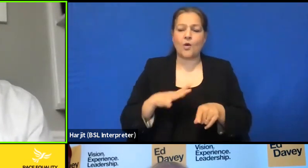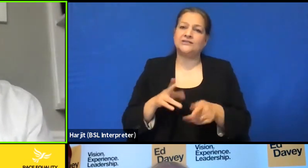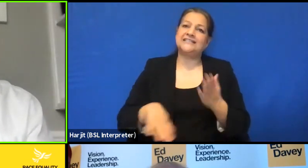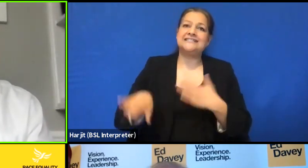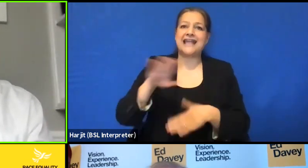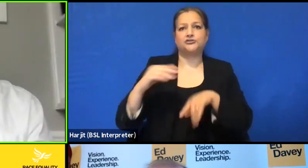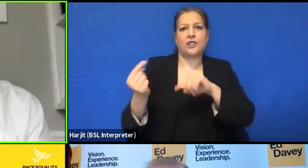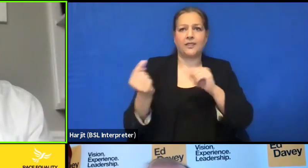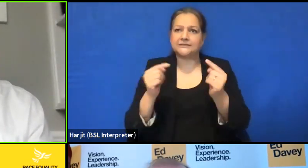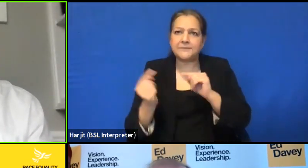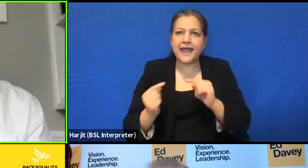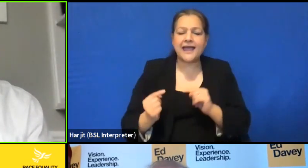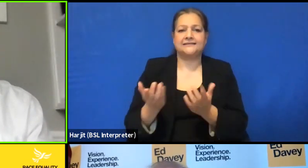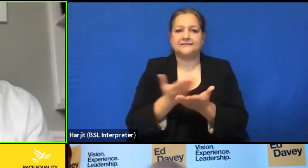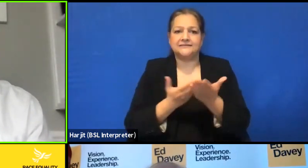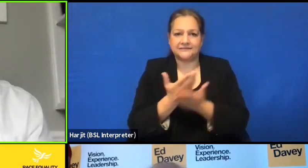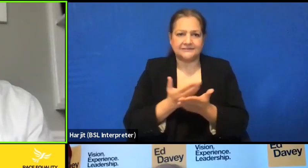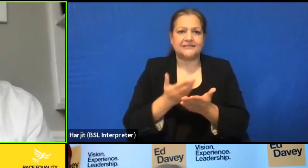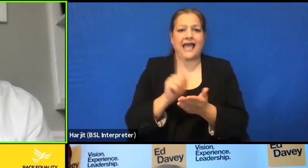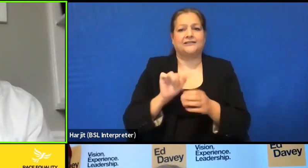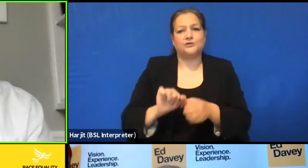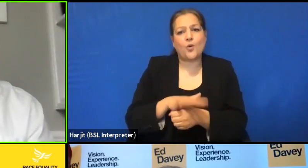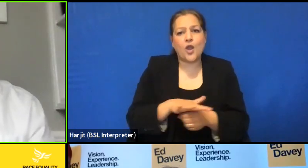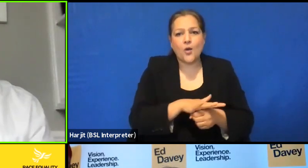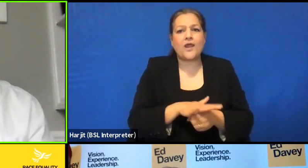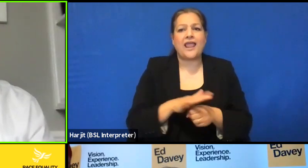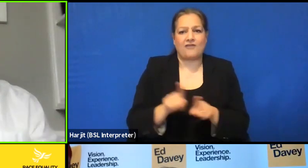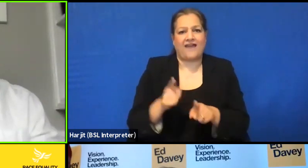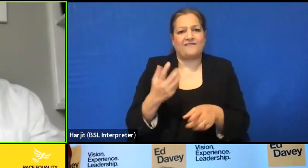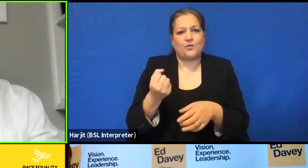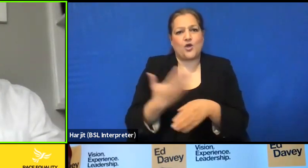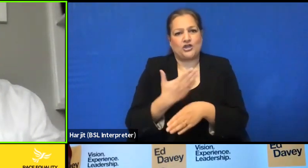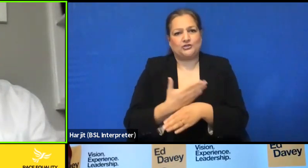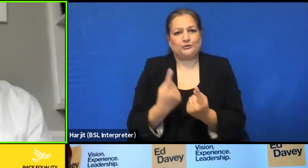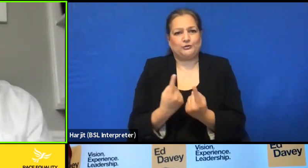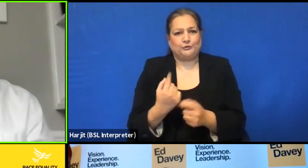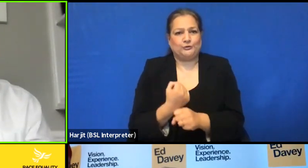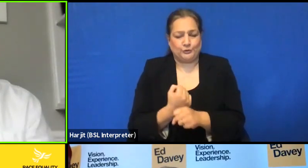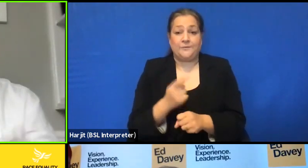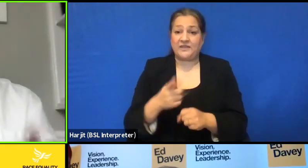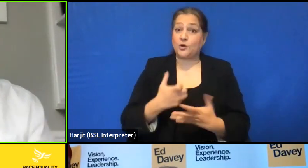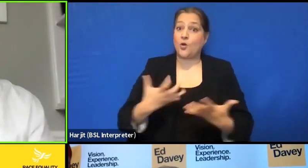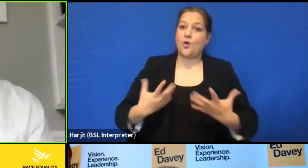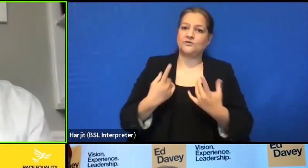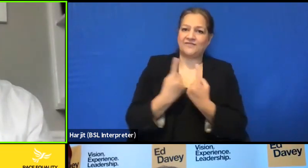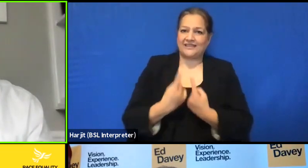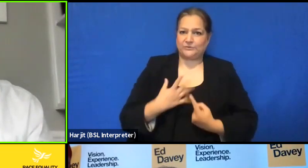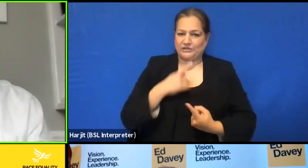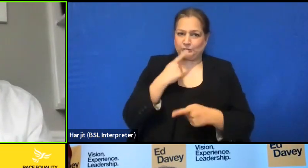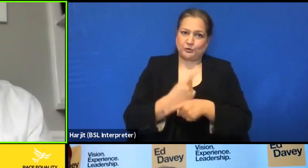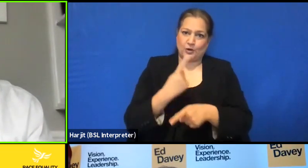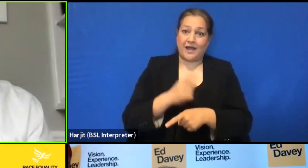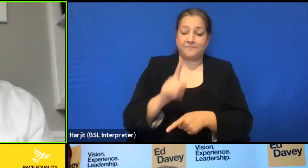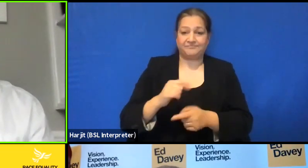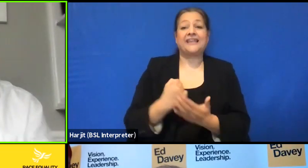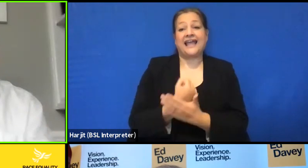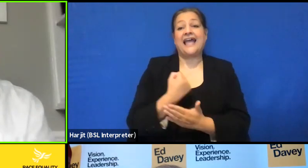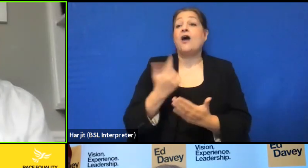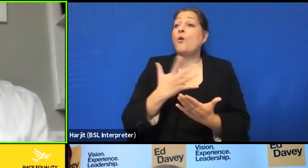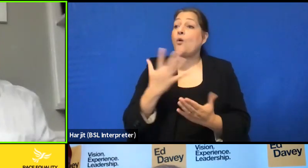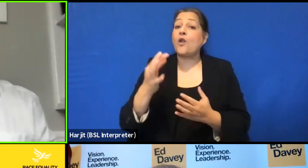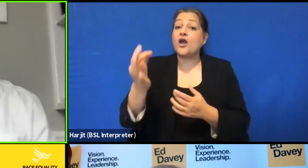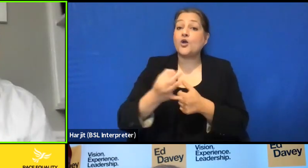work to do close at home as well. So we've got a lot to talk about tonight in this hustings. Unfortunately, I'll be putting all of the questions that have been sent